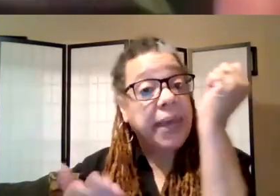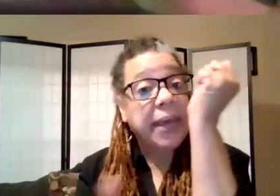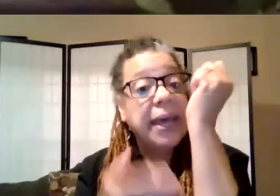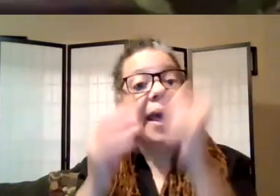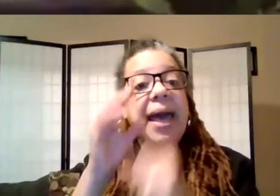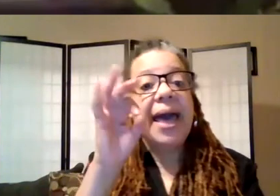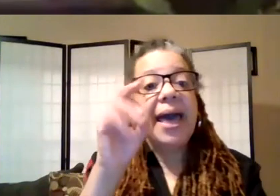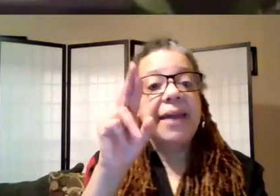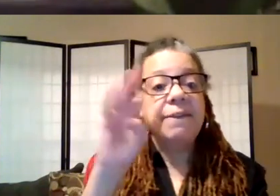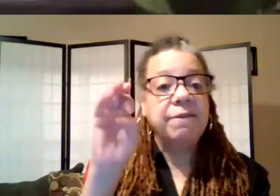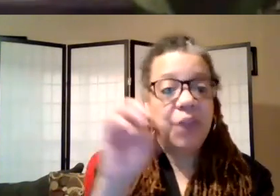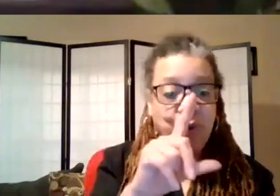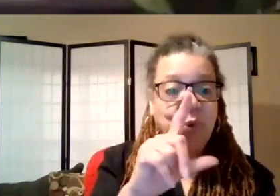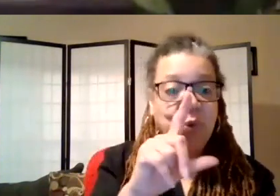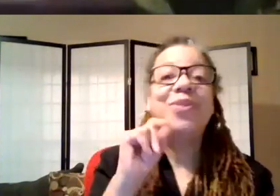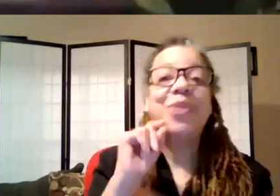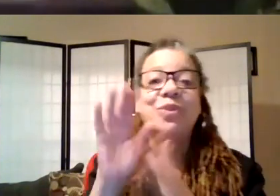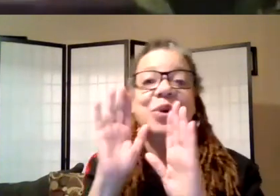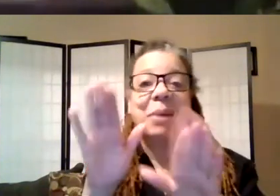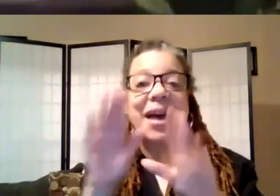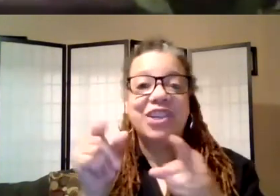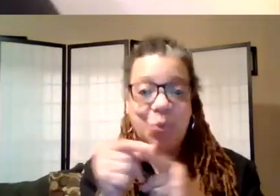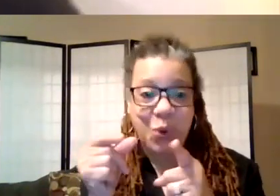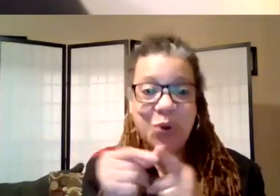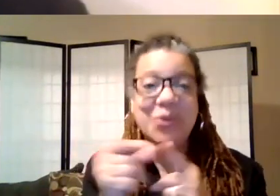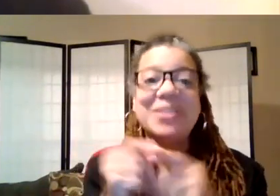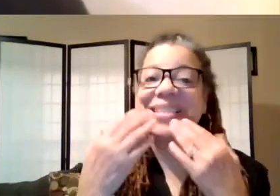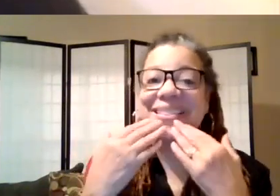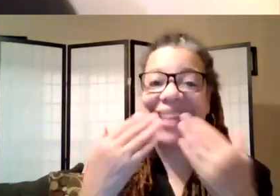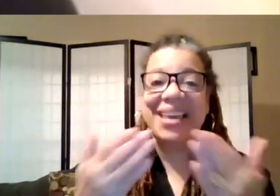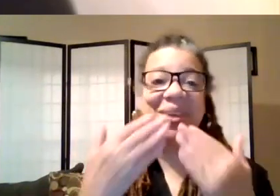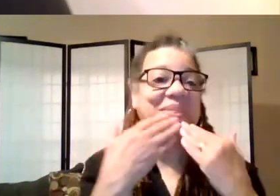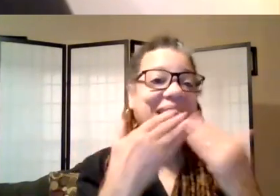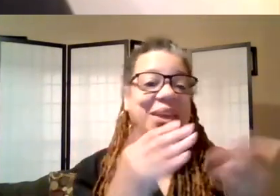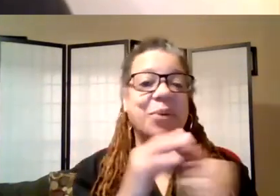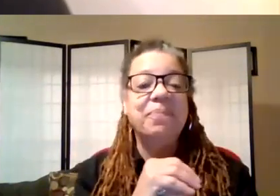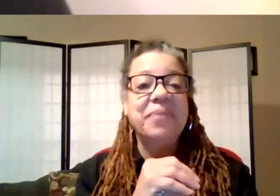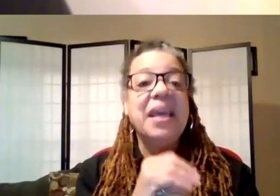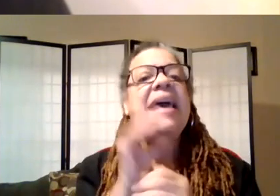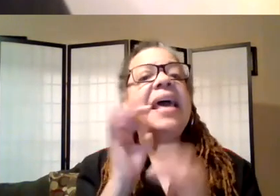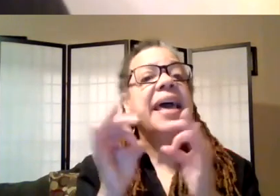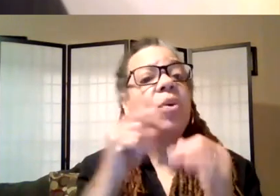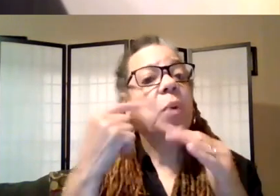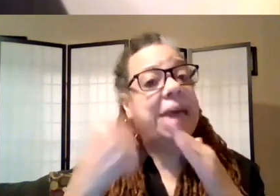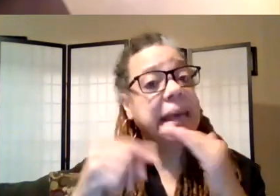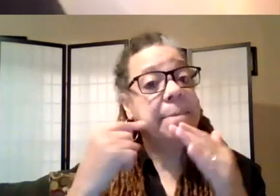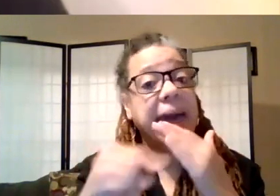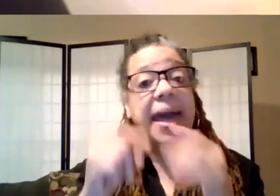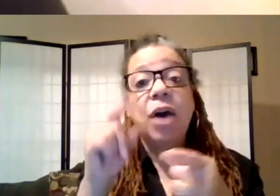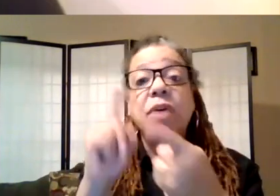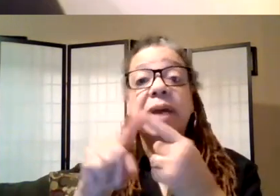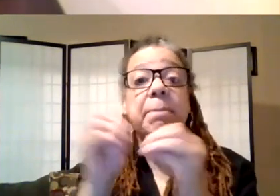breaks. Those are the magic words I was looking for. Thank you. Thank you. Thank you. If people want to email to get